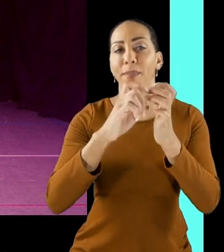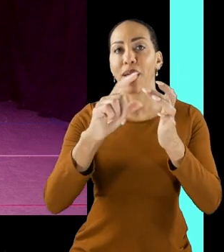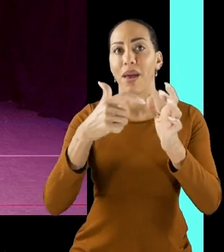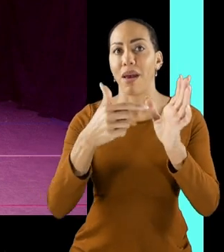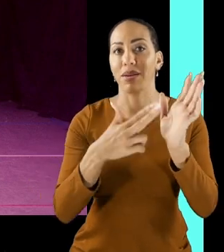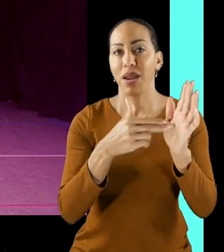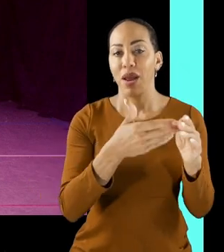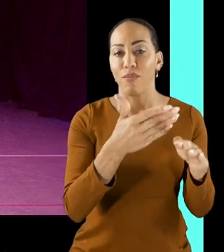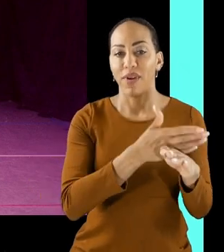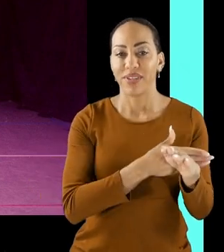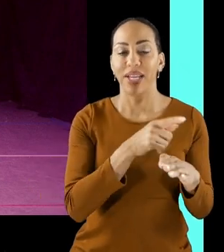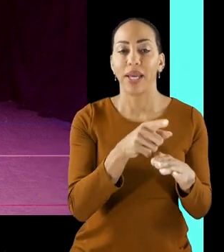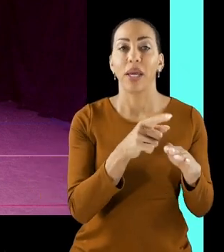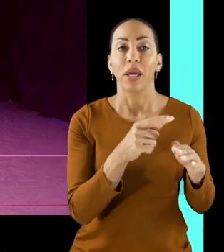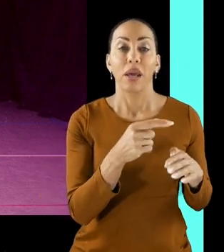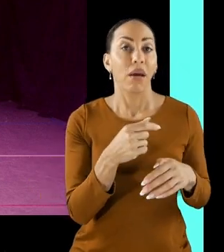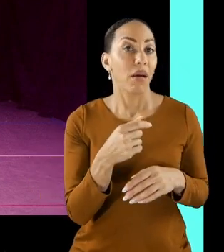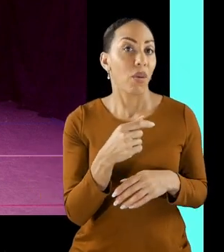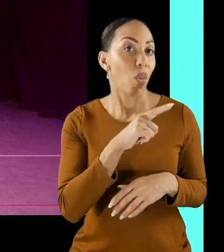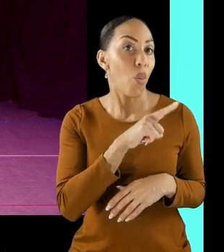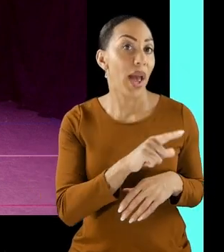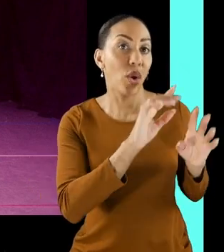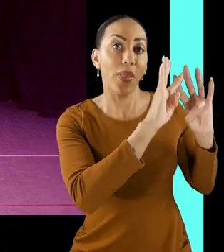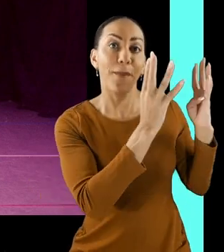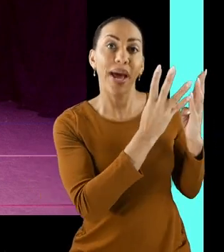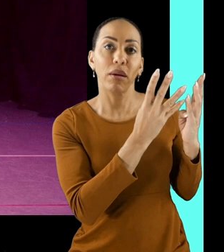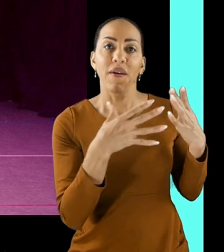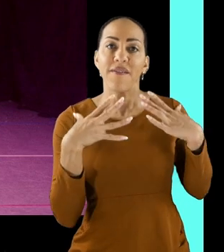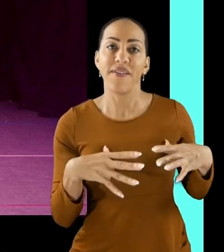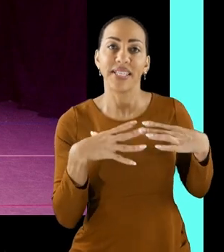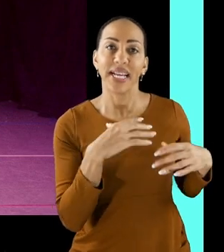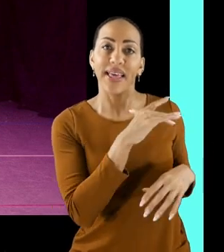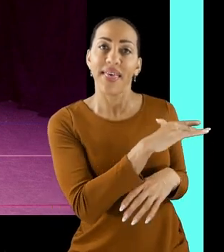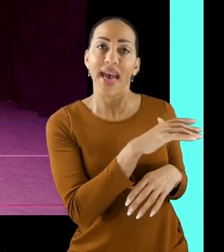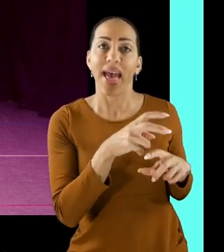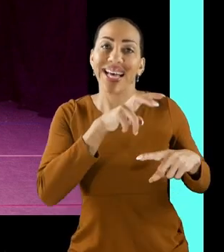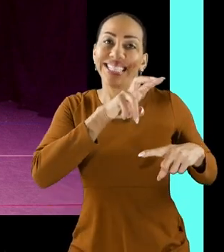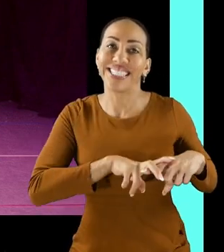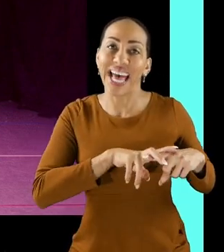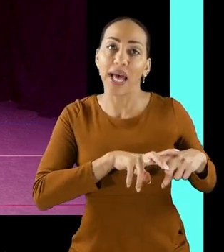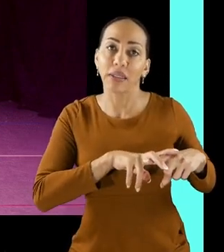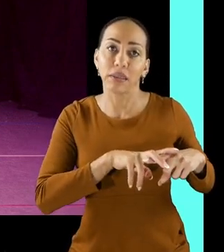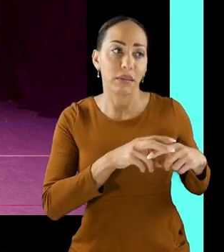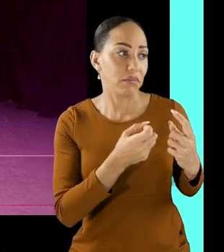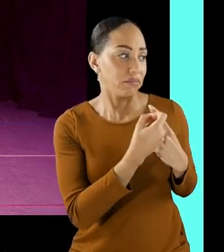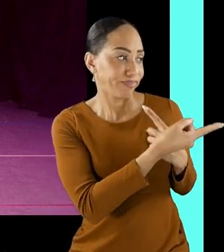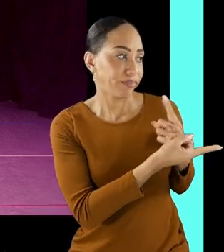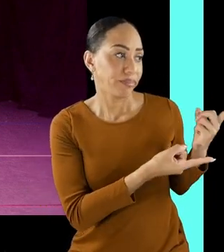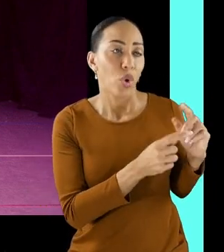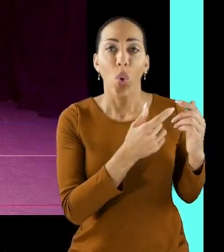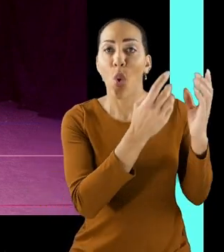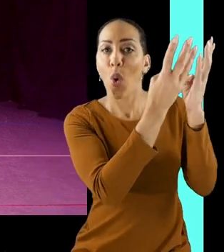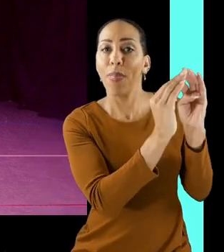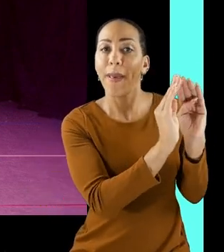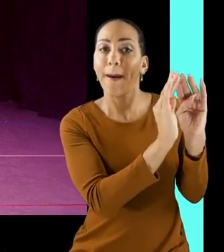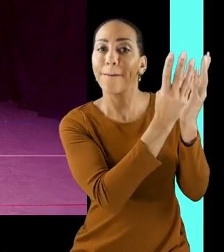idea of the panel being physically present the entire time, sat perhaps to the side of the stage or on a balcony behind a